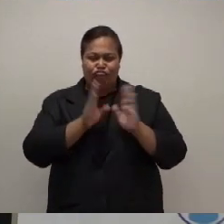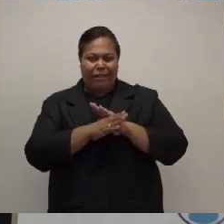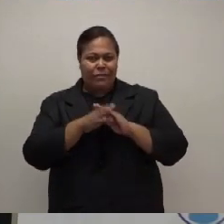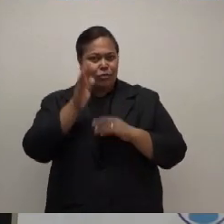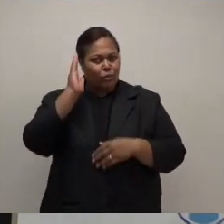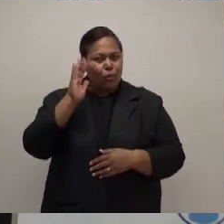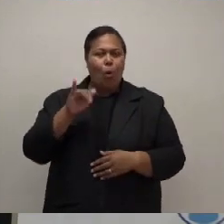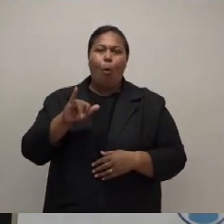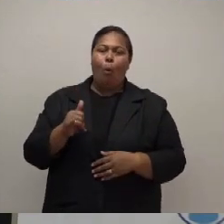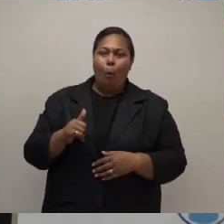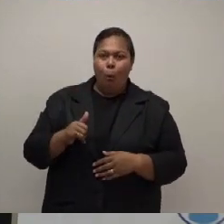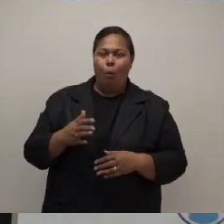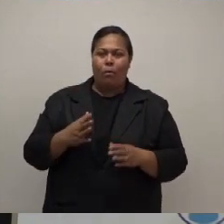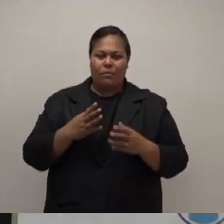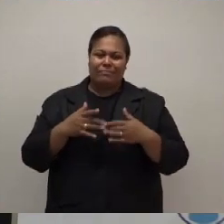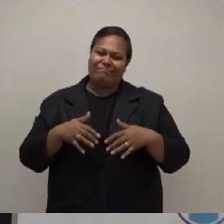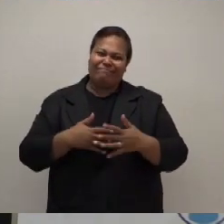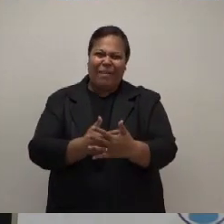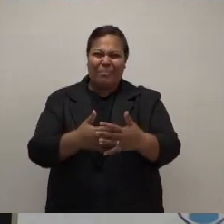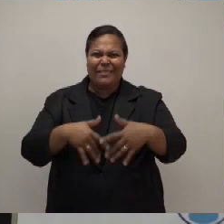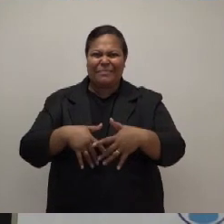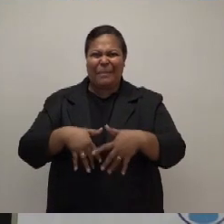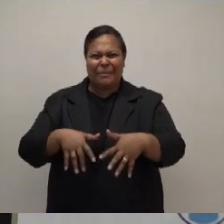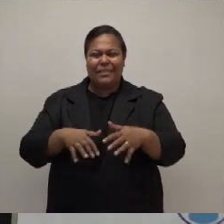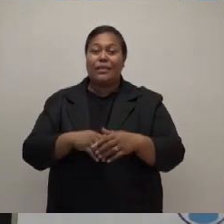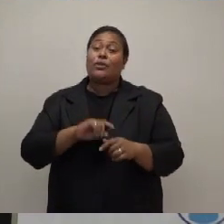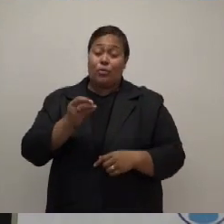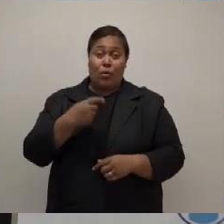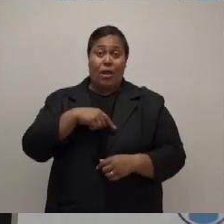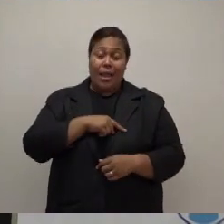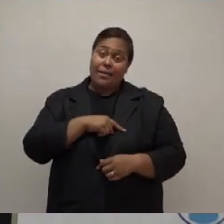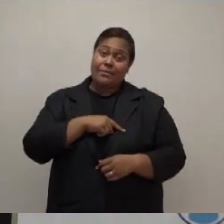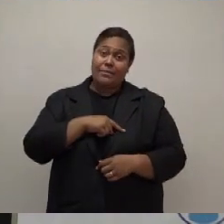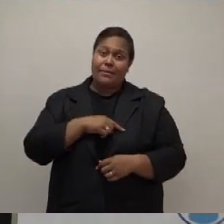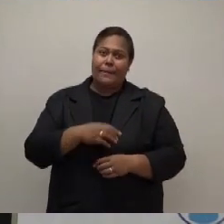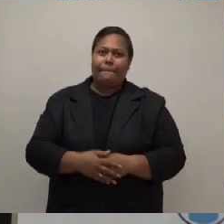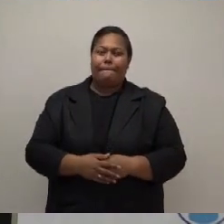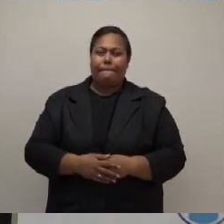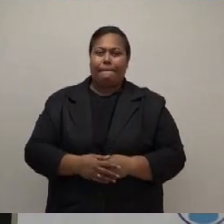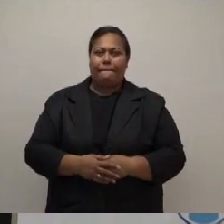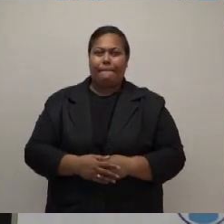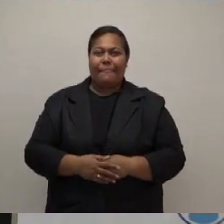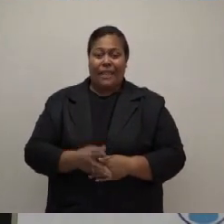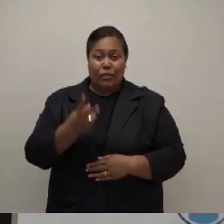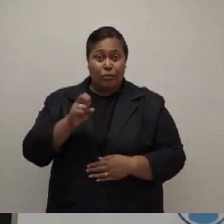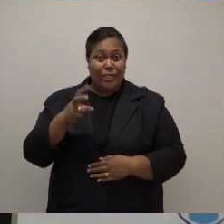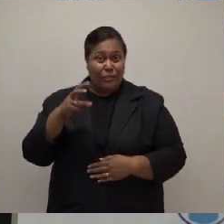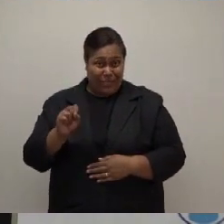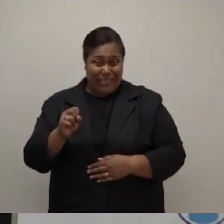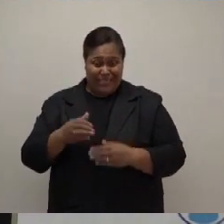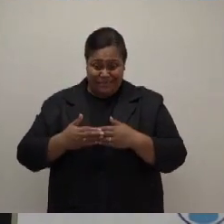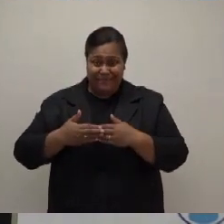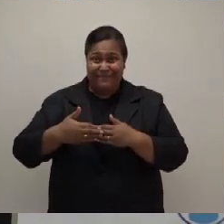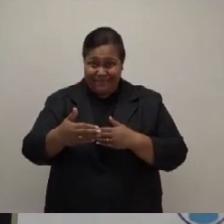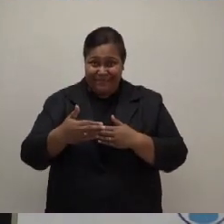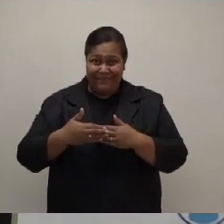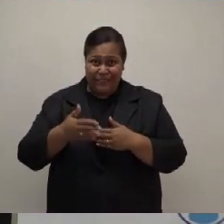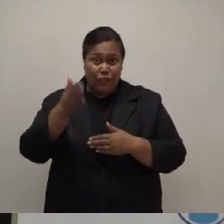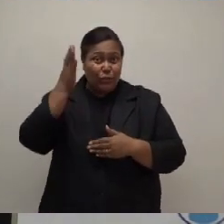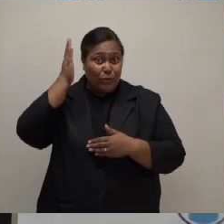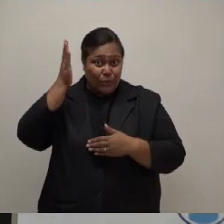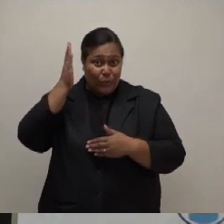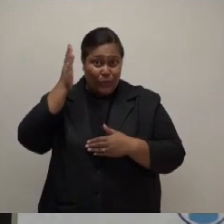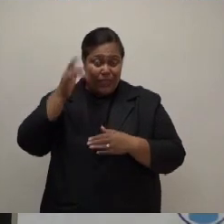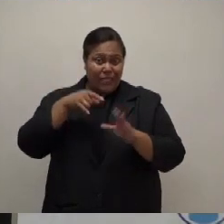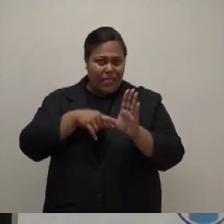taken the time to address our reopening for the remainder of the 2020 school year with particular care, and we'll be